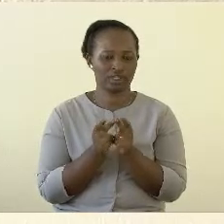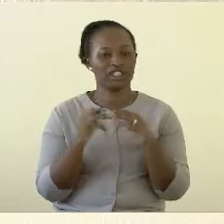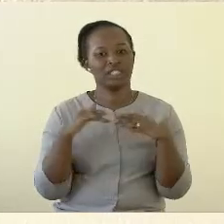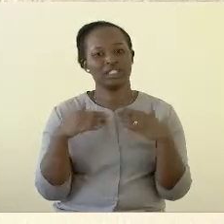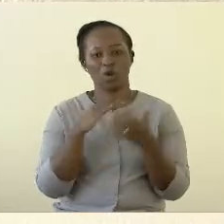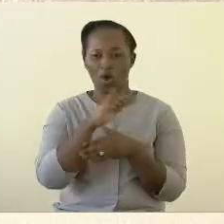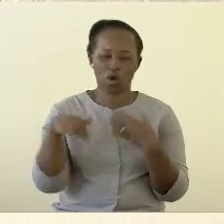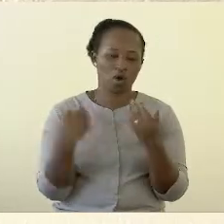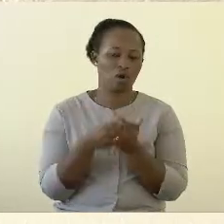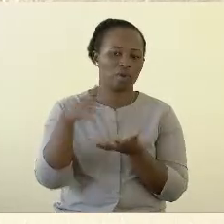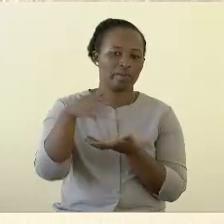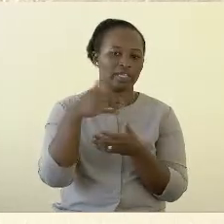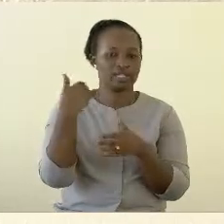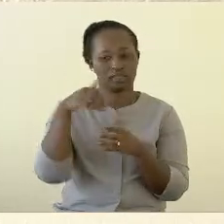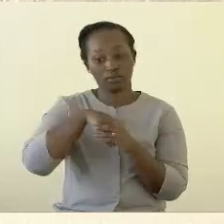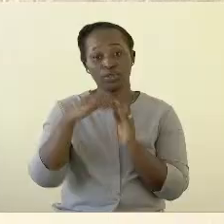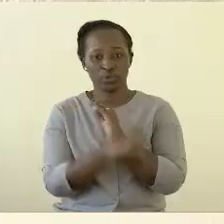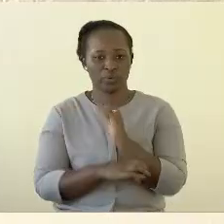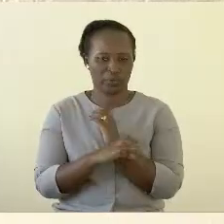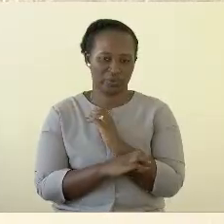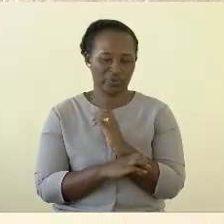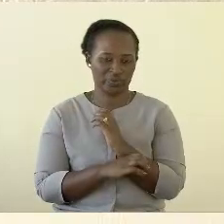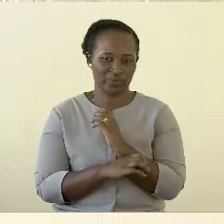All markets around the country.